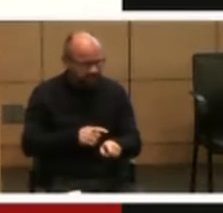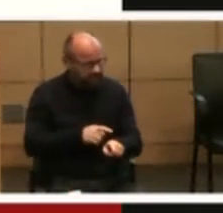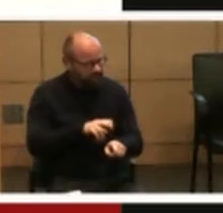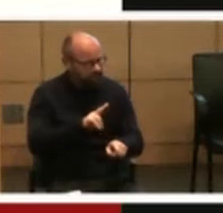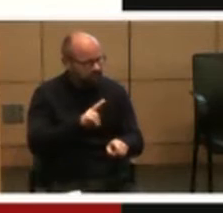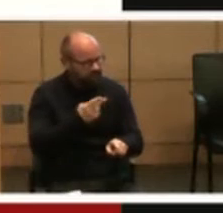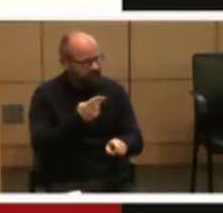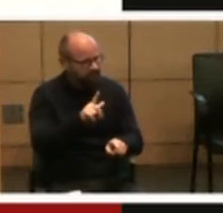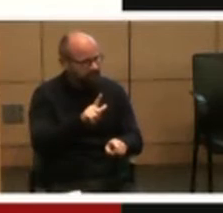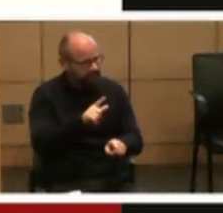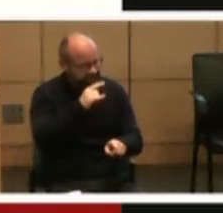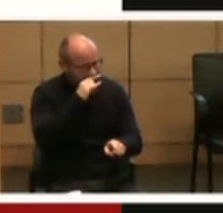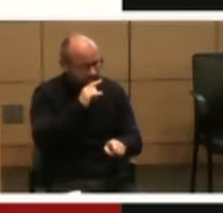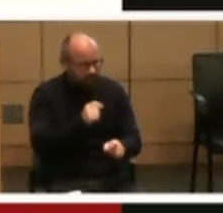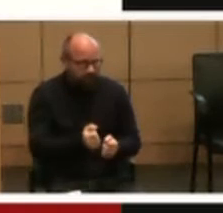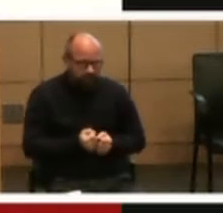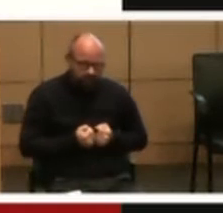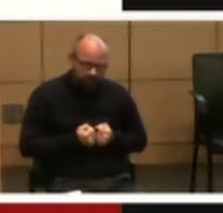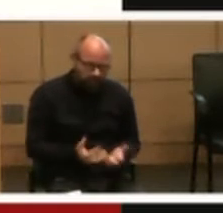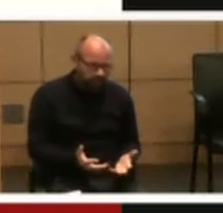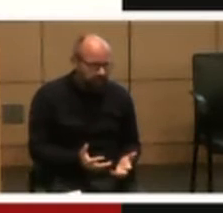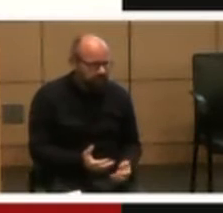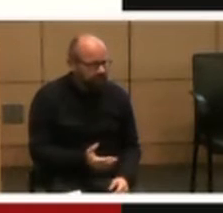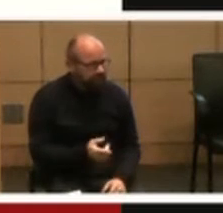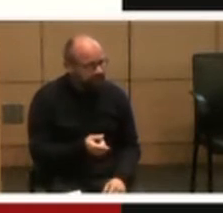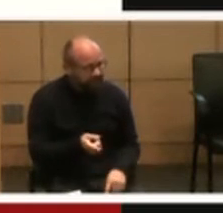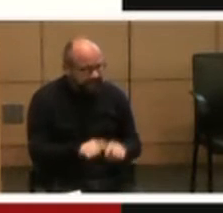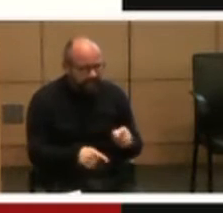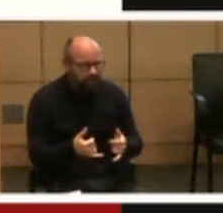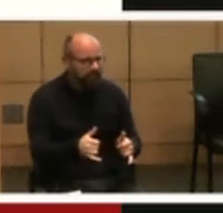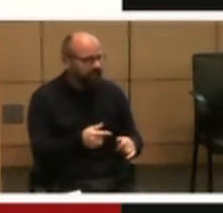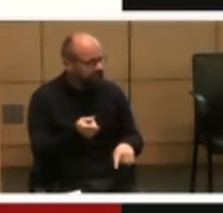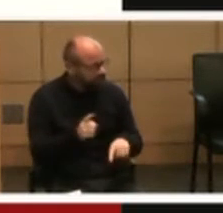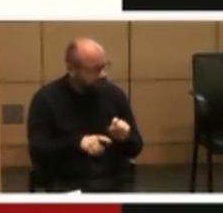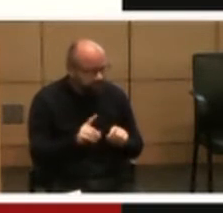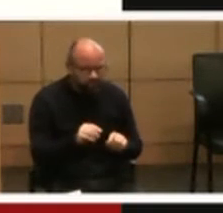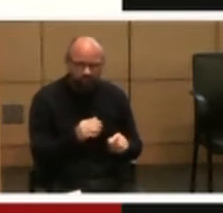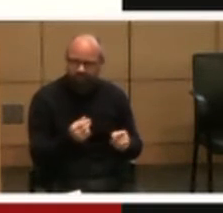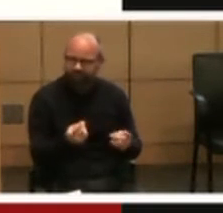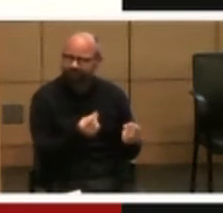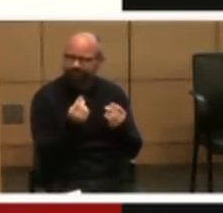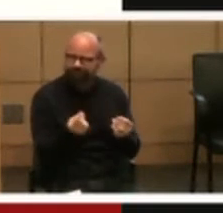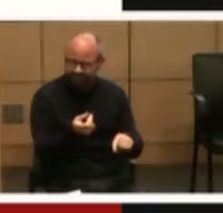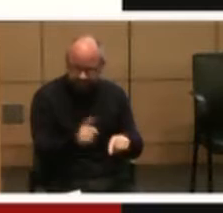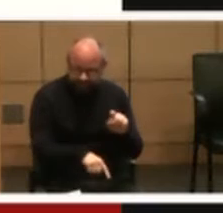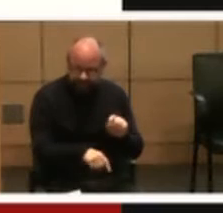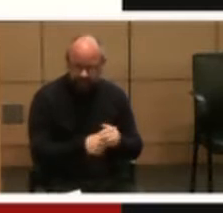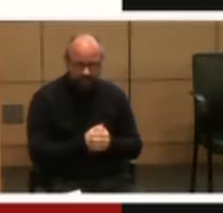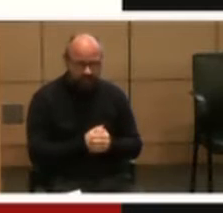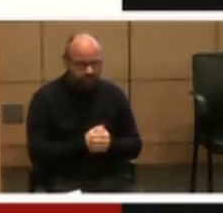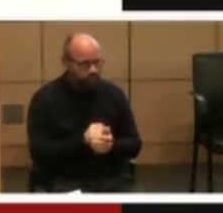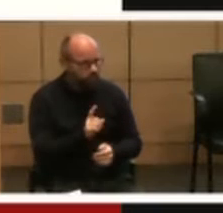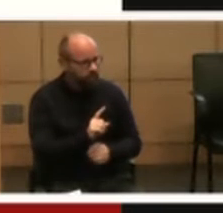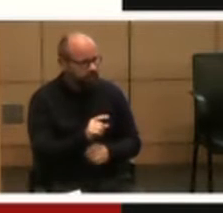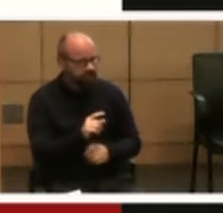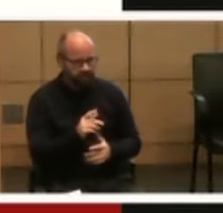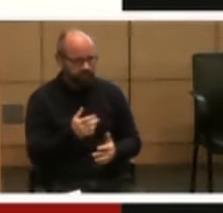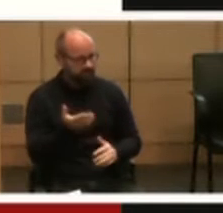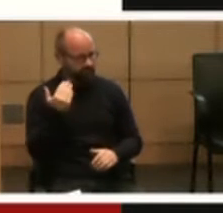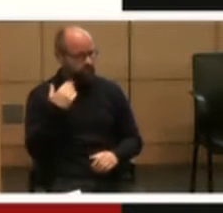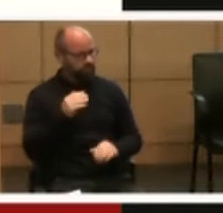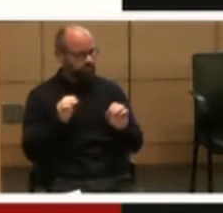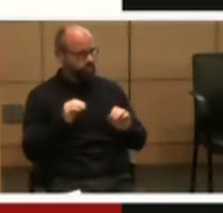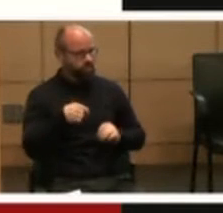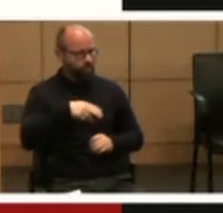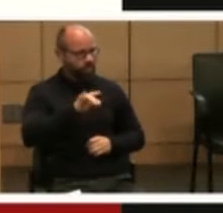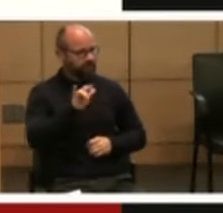So one of the problems that we had at the time is we had no quality of life instrument for specifically for